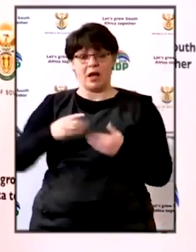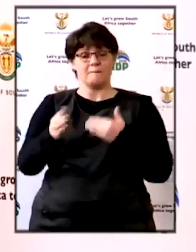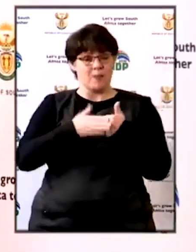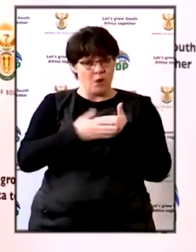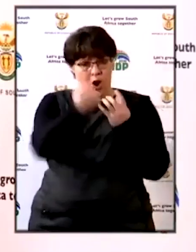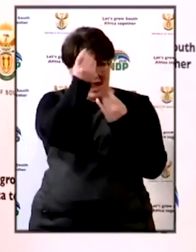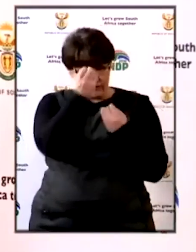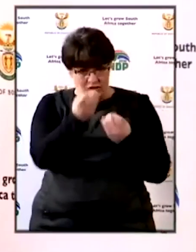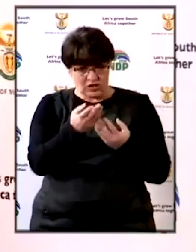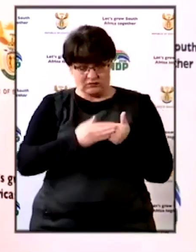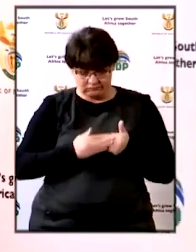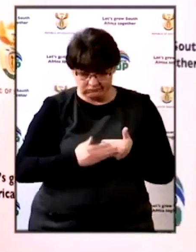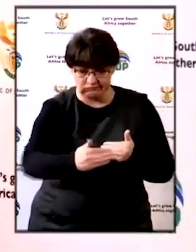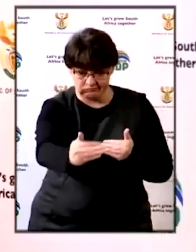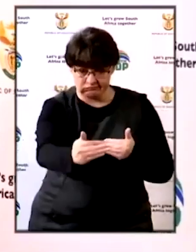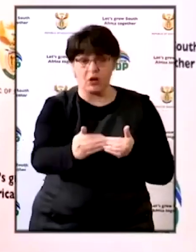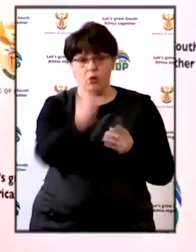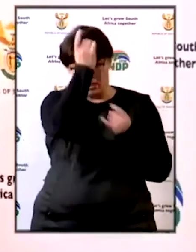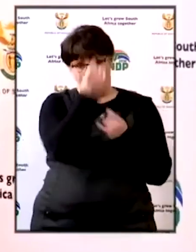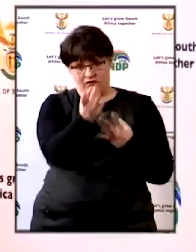details again